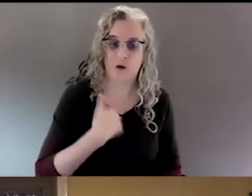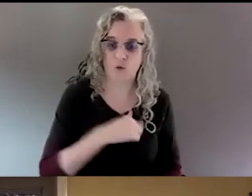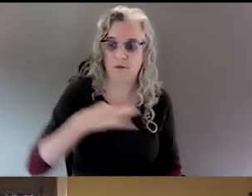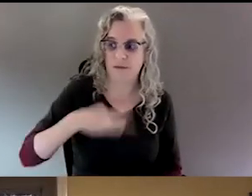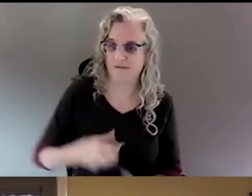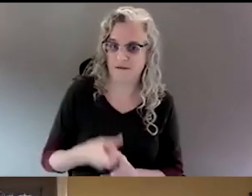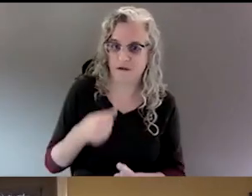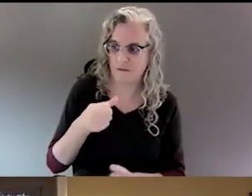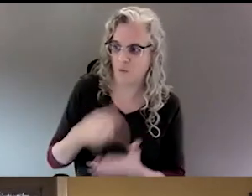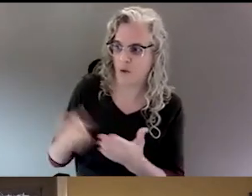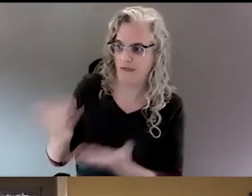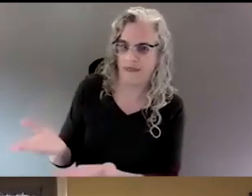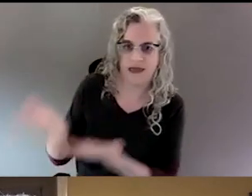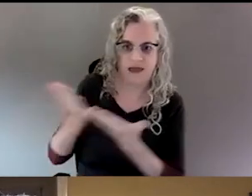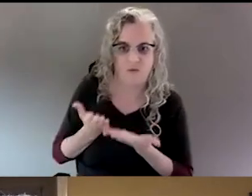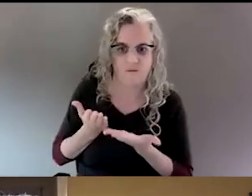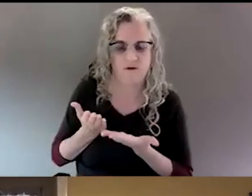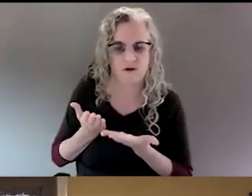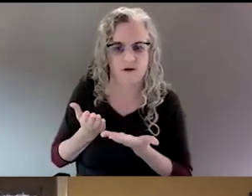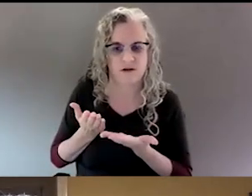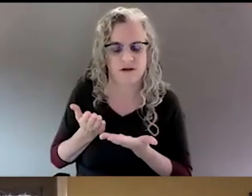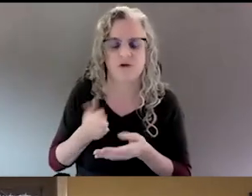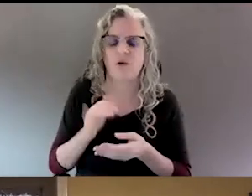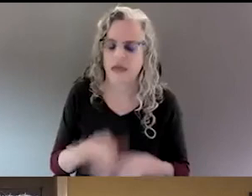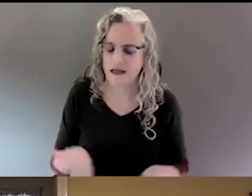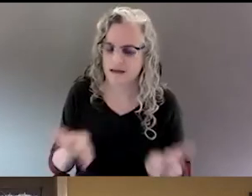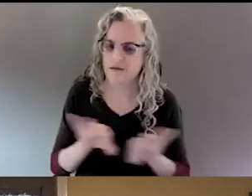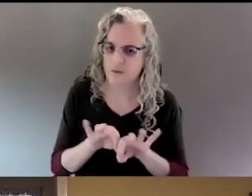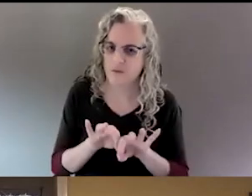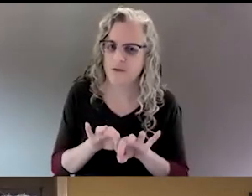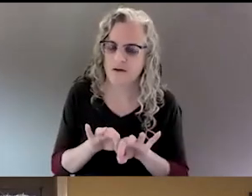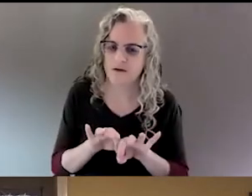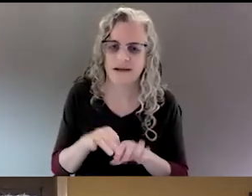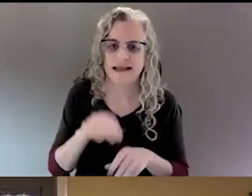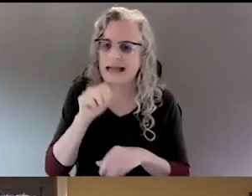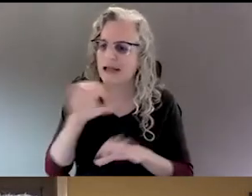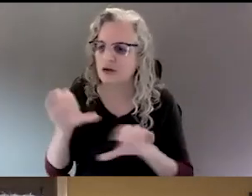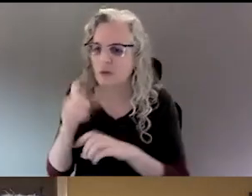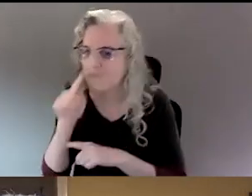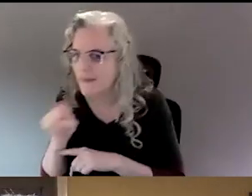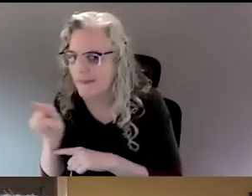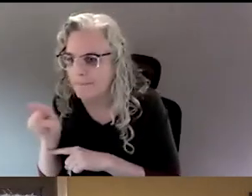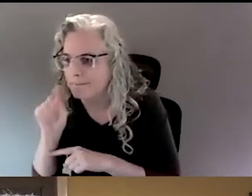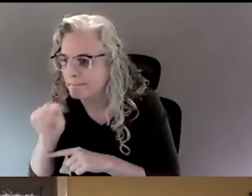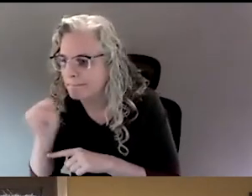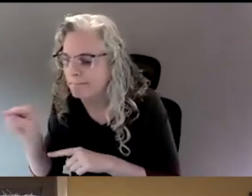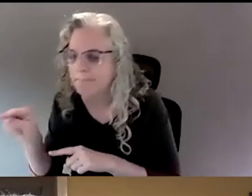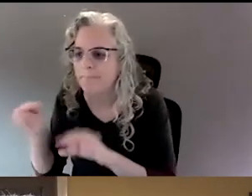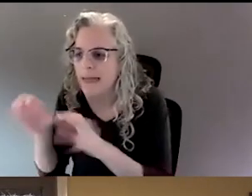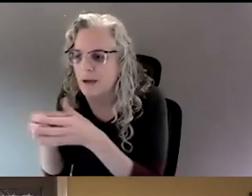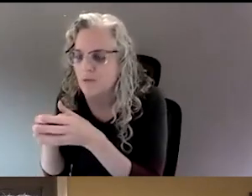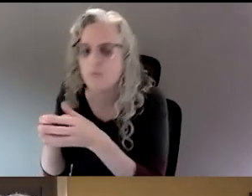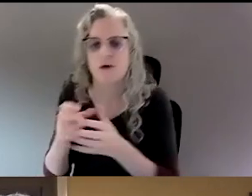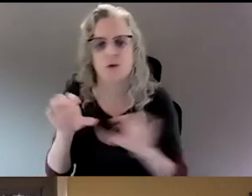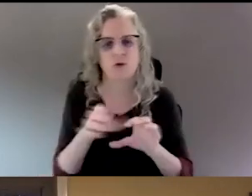very important. We're not doing this for anybody but humankind, and we're members, you know?